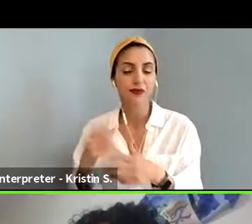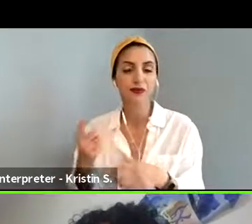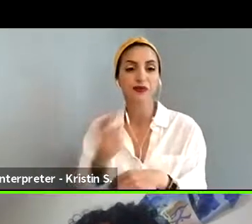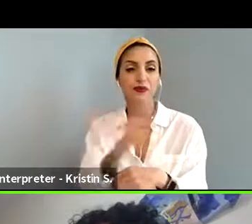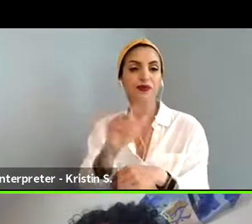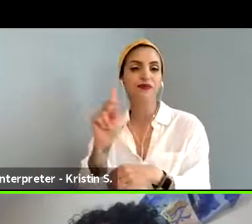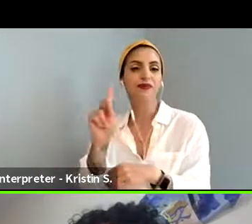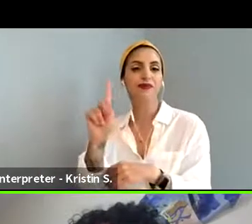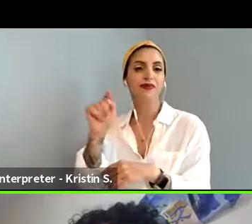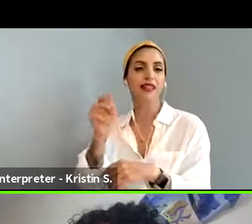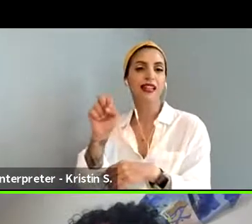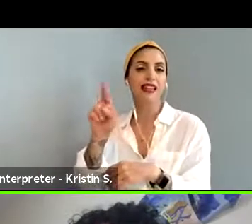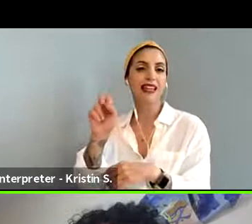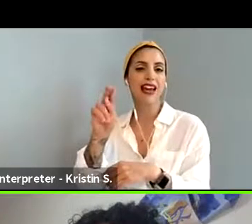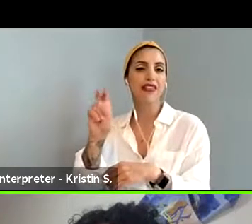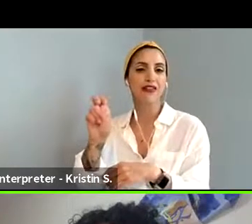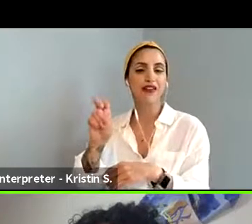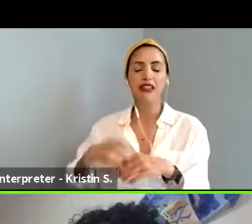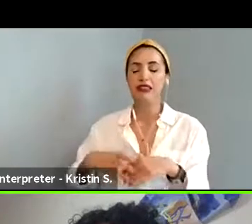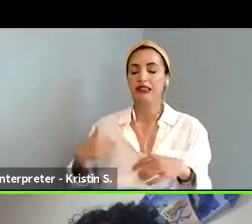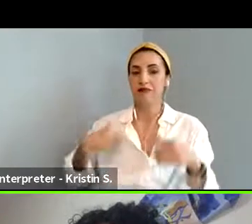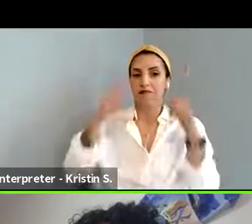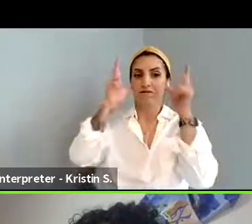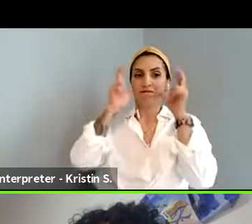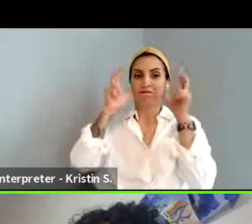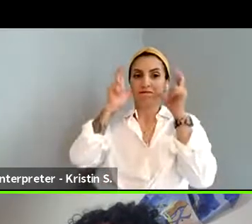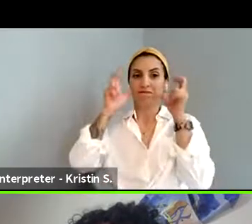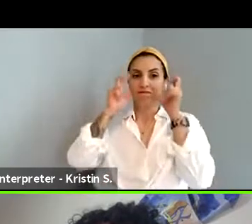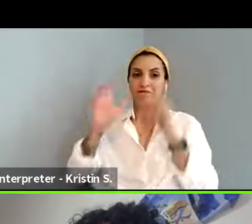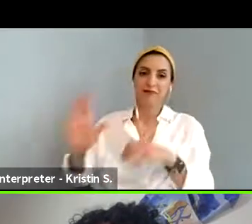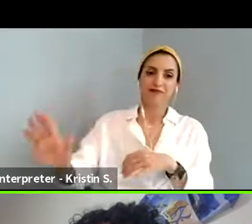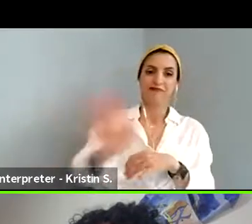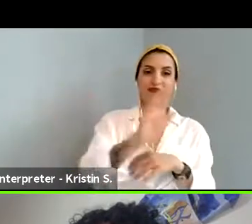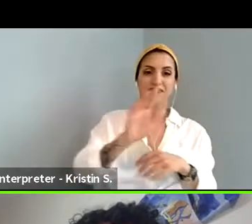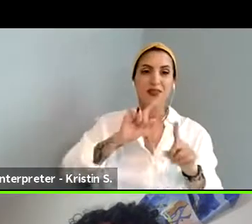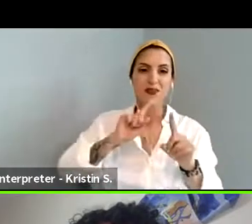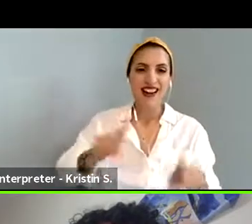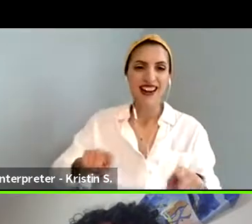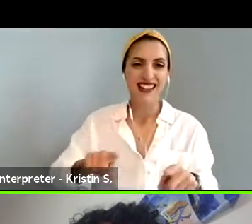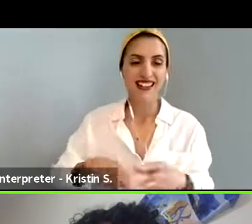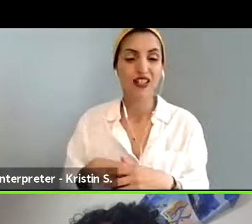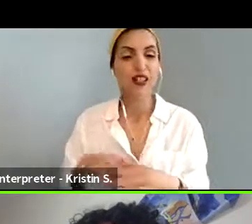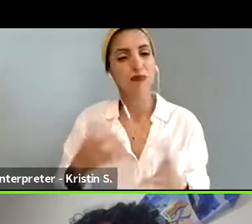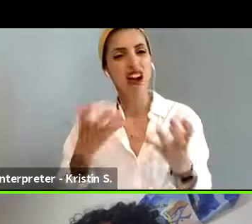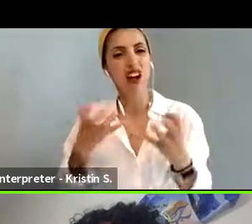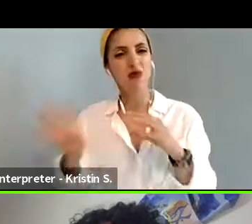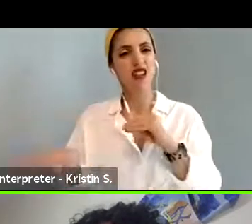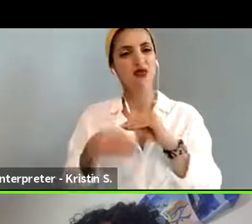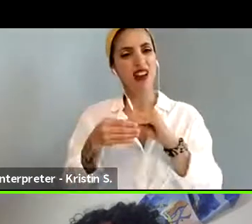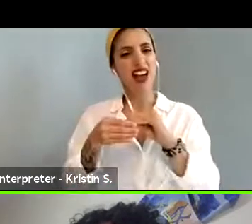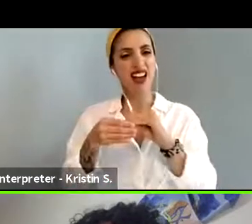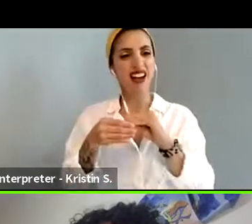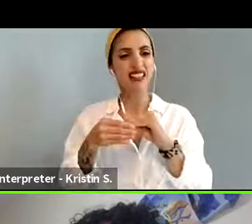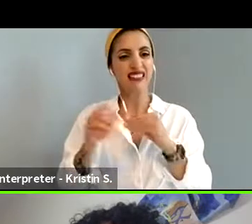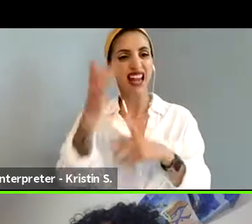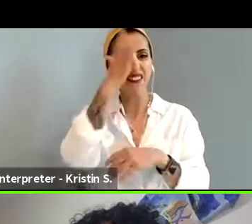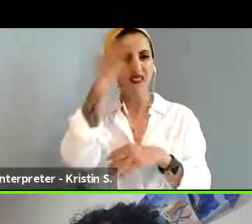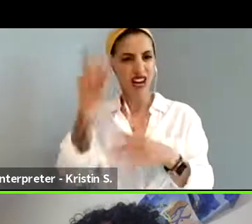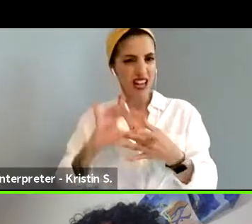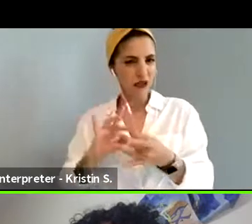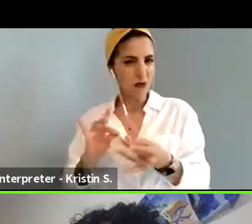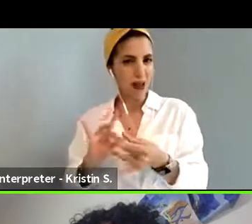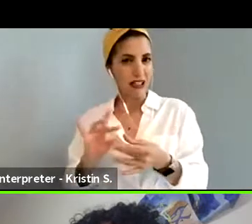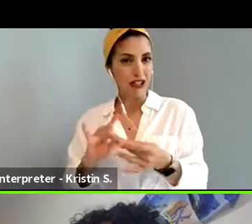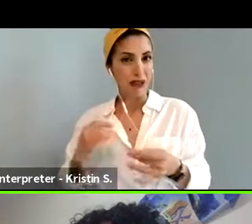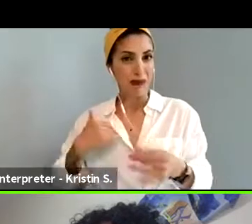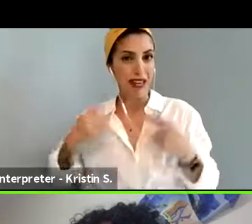Yeah, I'm just taking in what everyone's saying. So I just wanna add also that I forgot to mention my physical